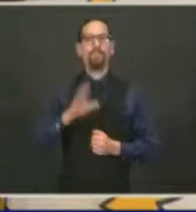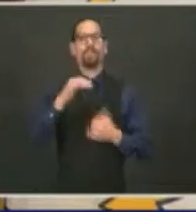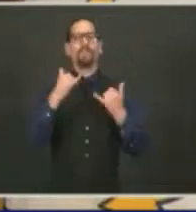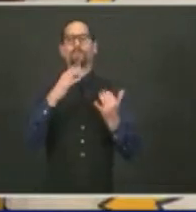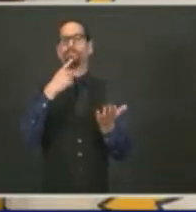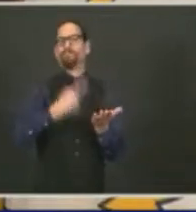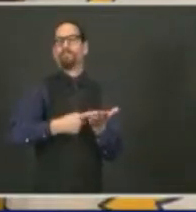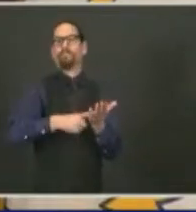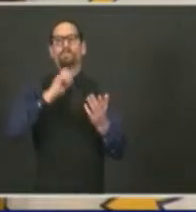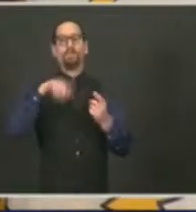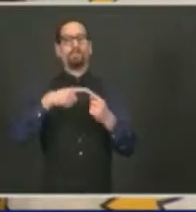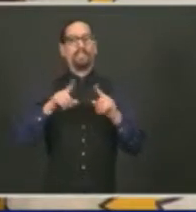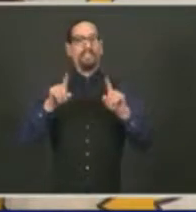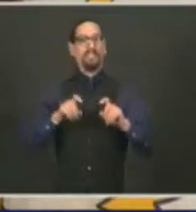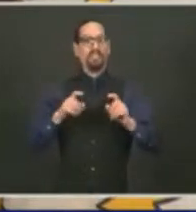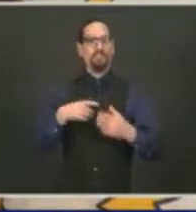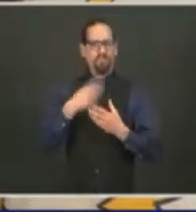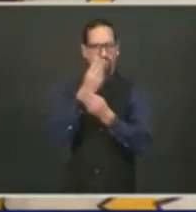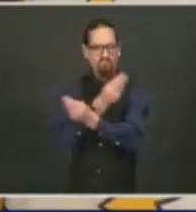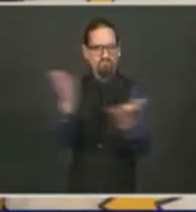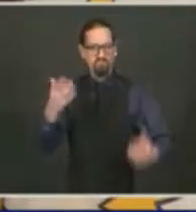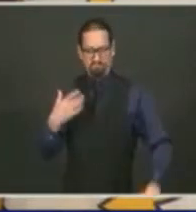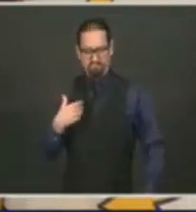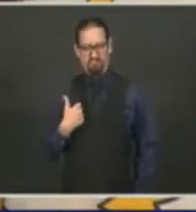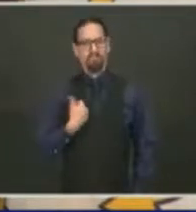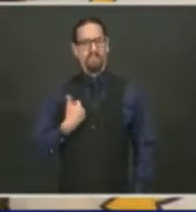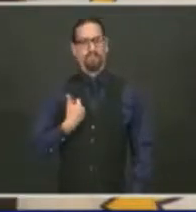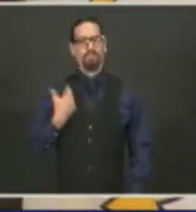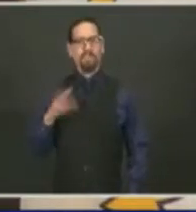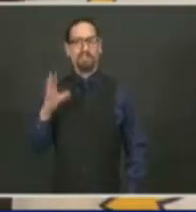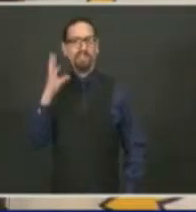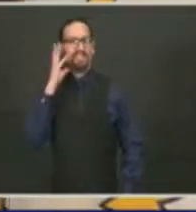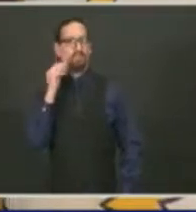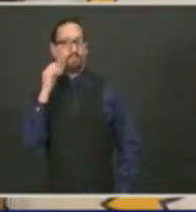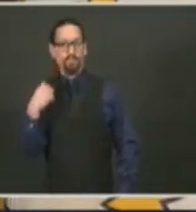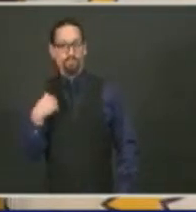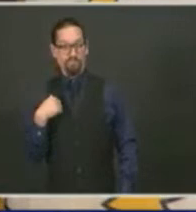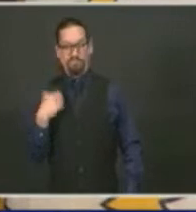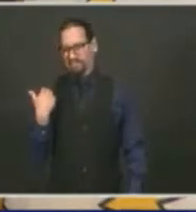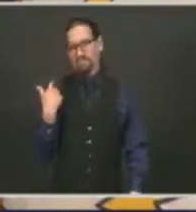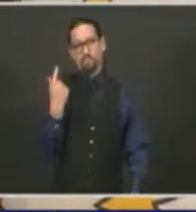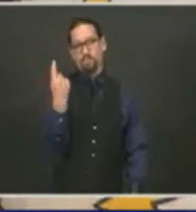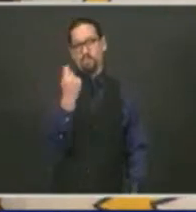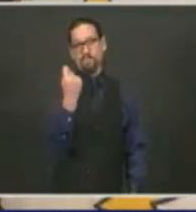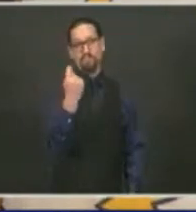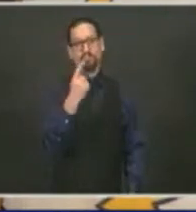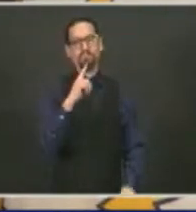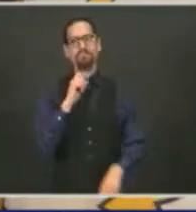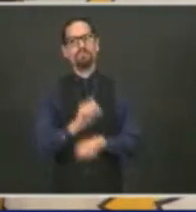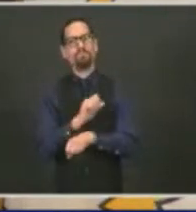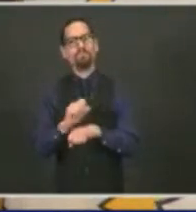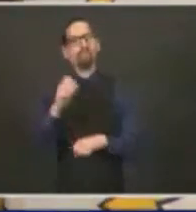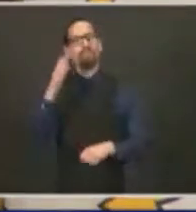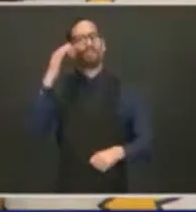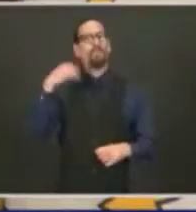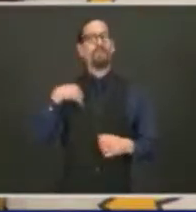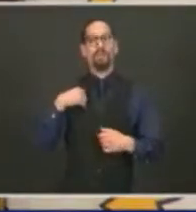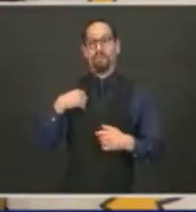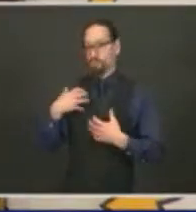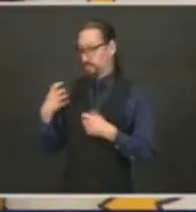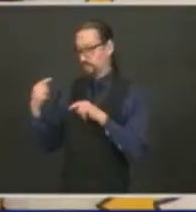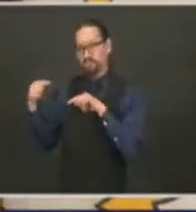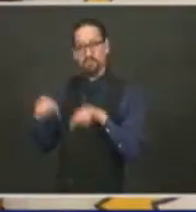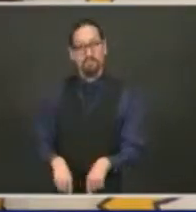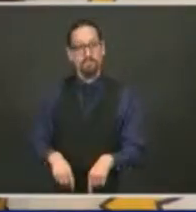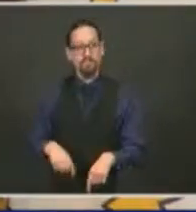I got tested Tuesday night. And if you're wondering why I got tested Tuesday night, it was because I was coming here today. I wasn't exposed, but I just said to